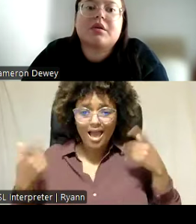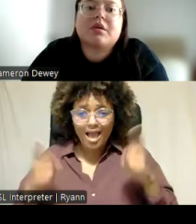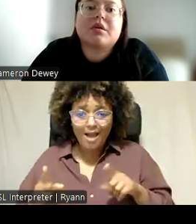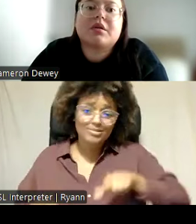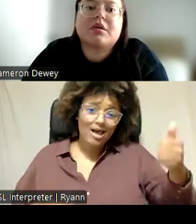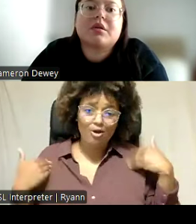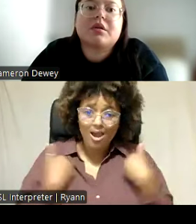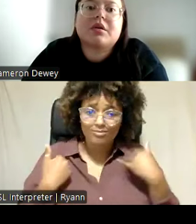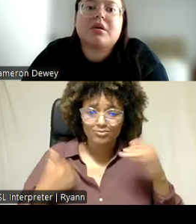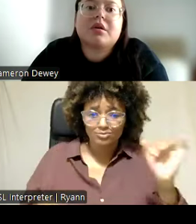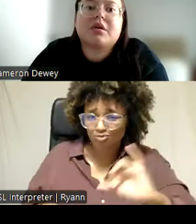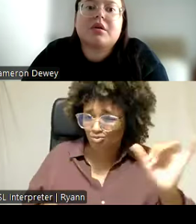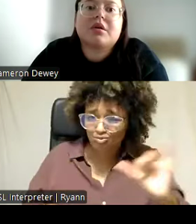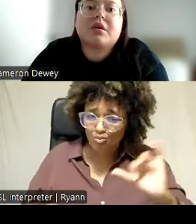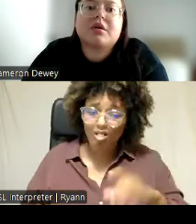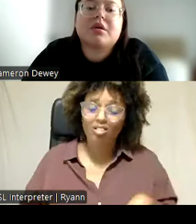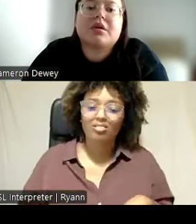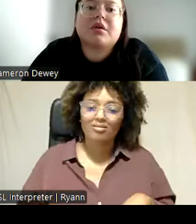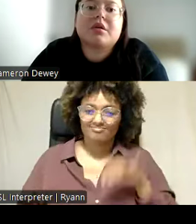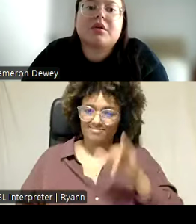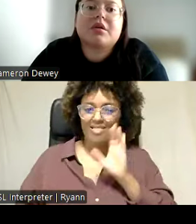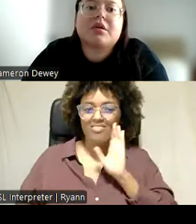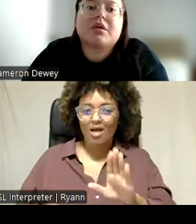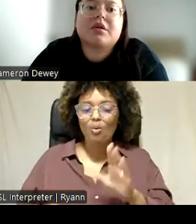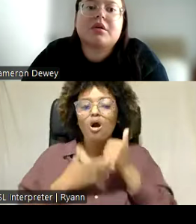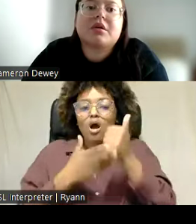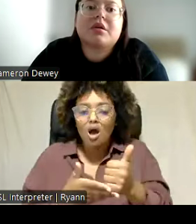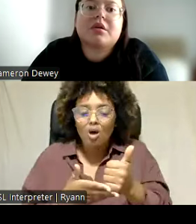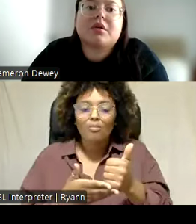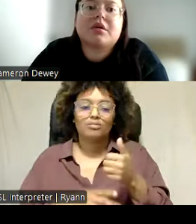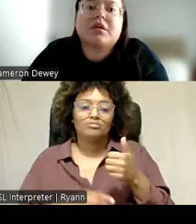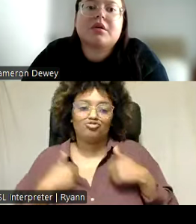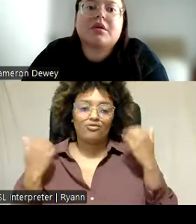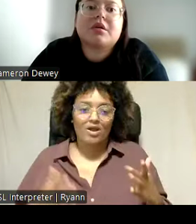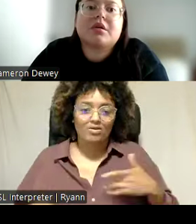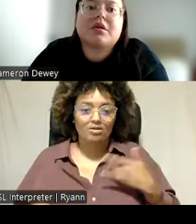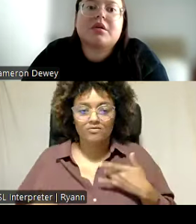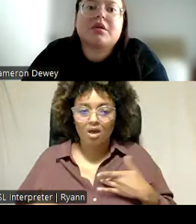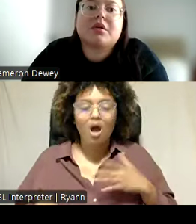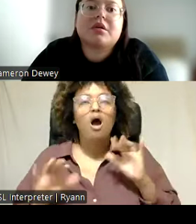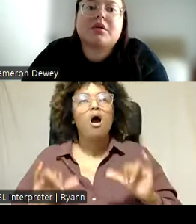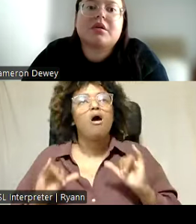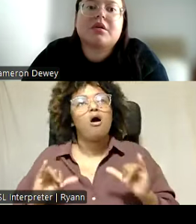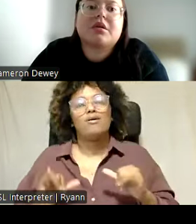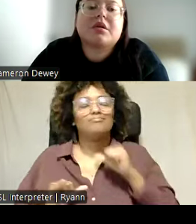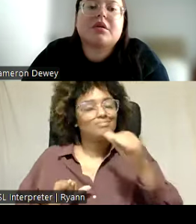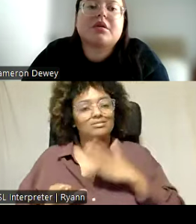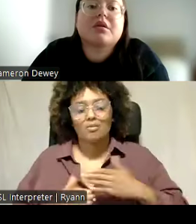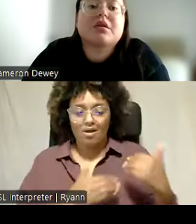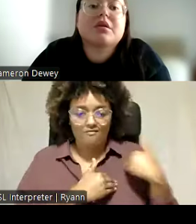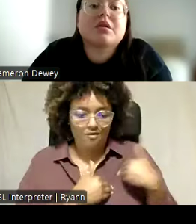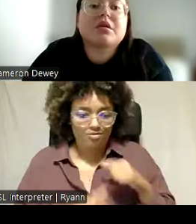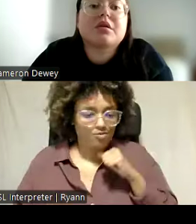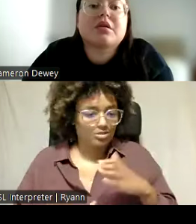can help survivors alleviate any self-blame, and recognize that it wasn't their fault, nor was it their